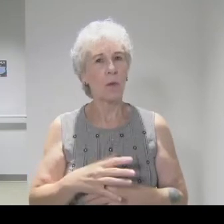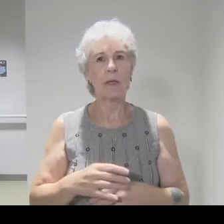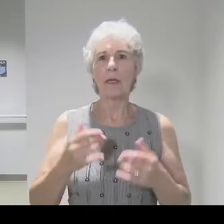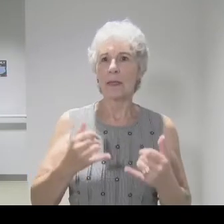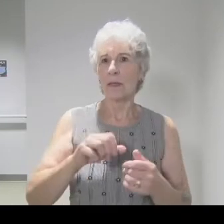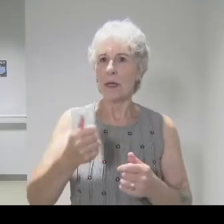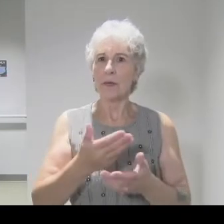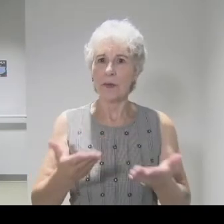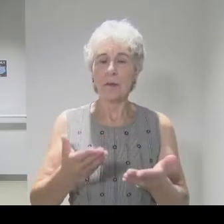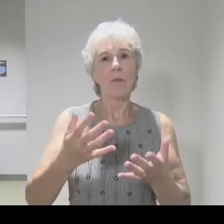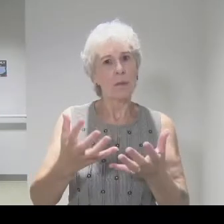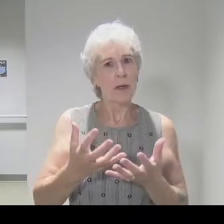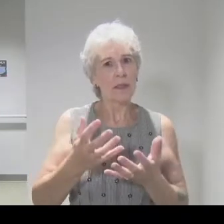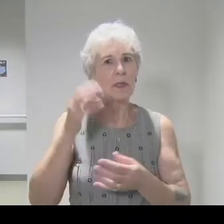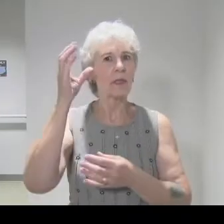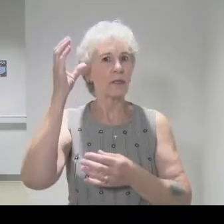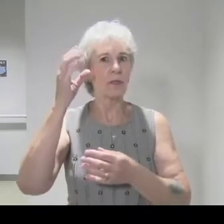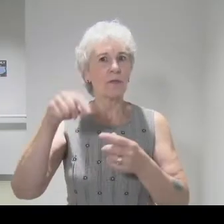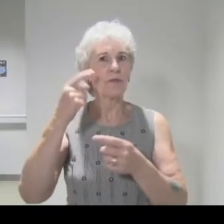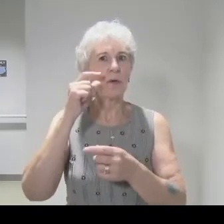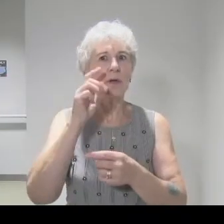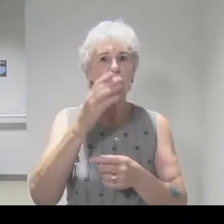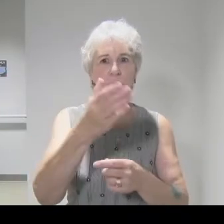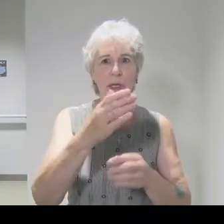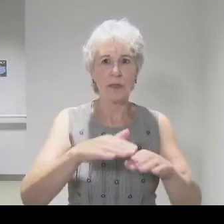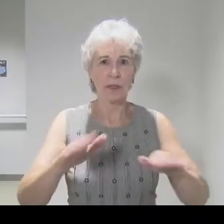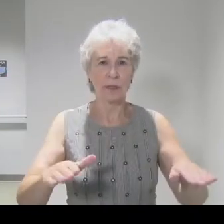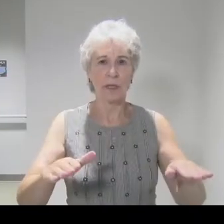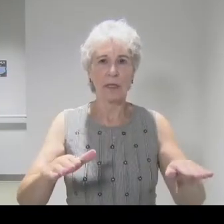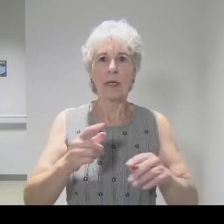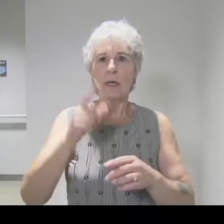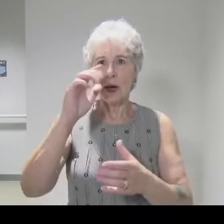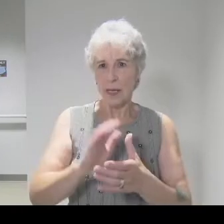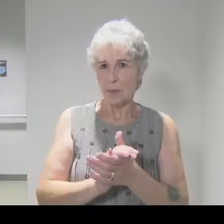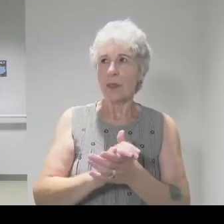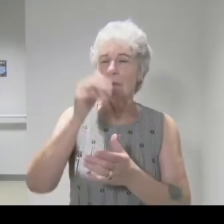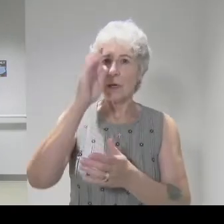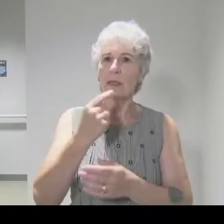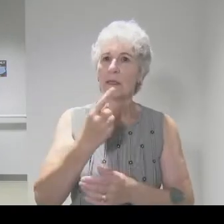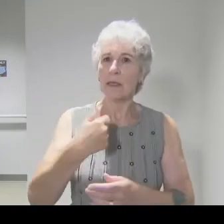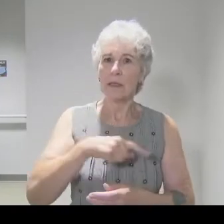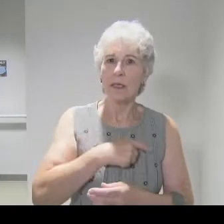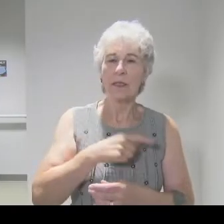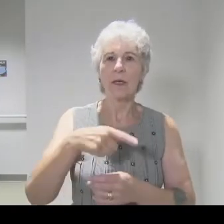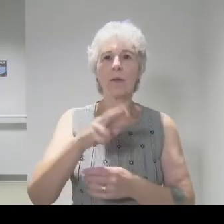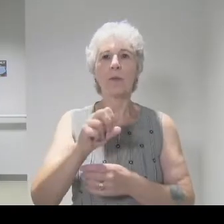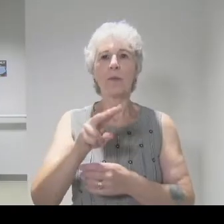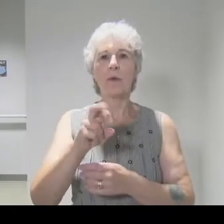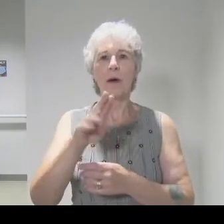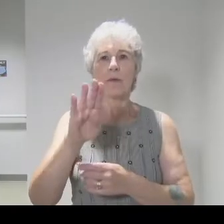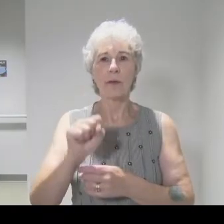that we want to be concerned for our grandchildren. But I believe that God tells us in